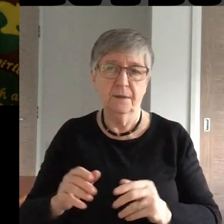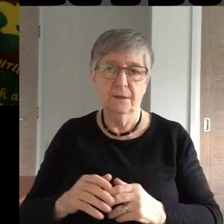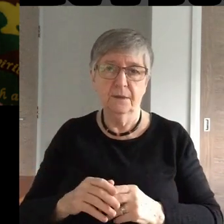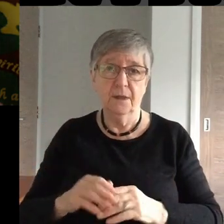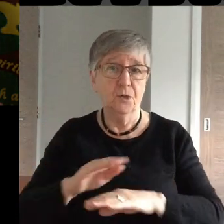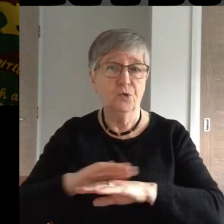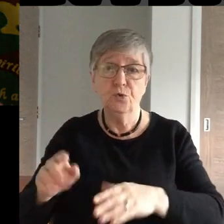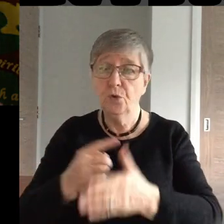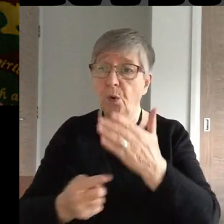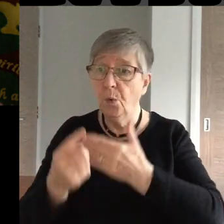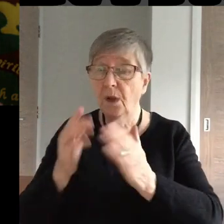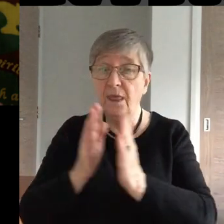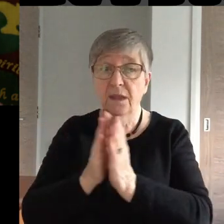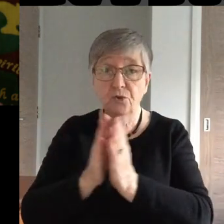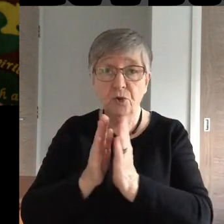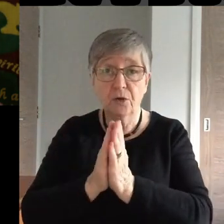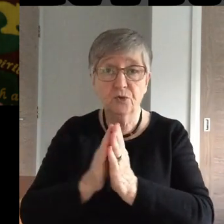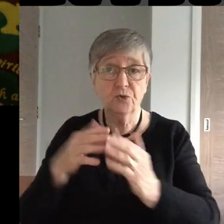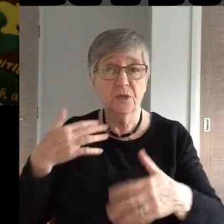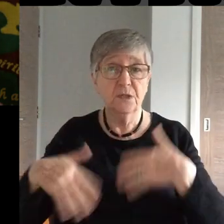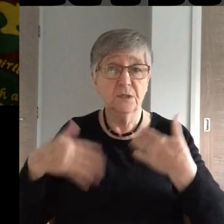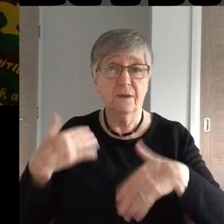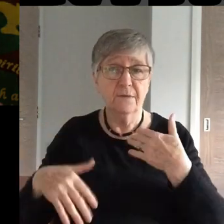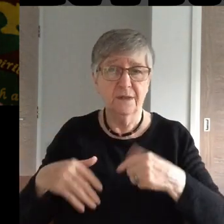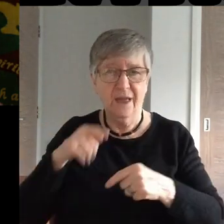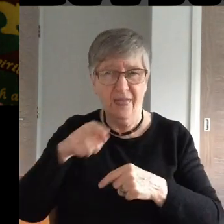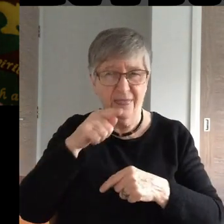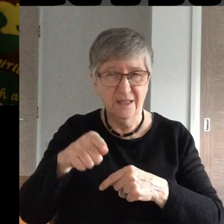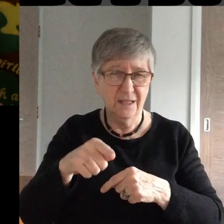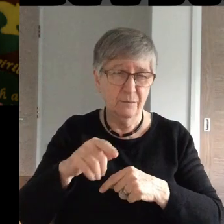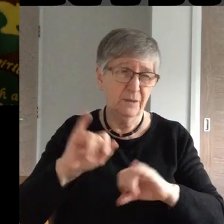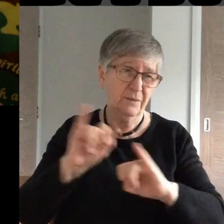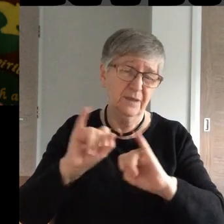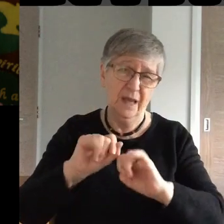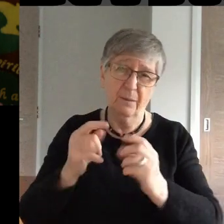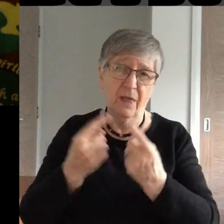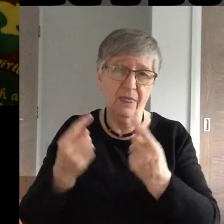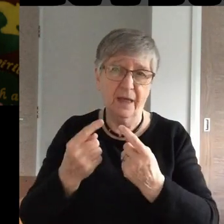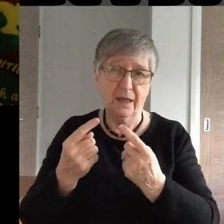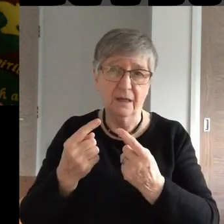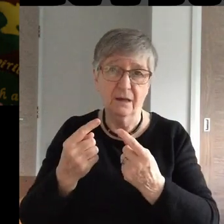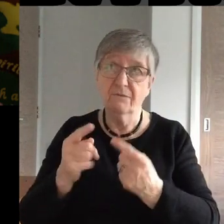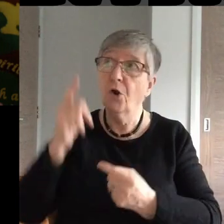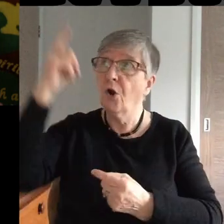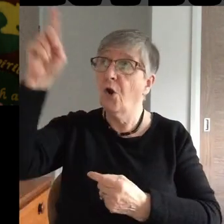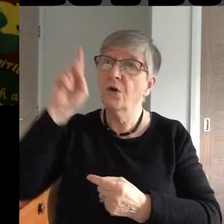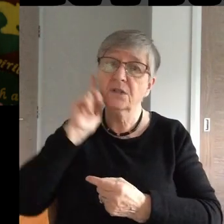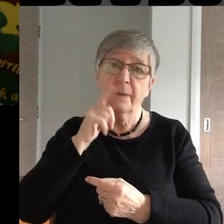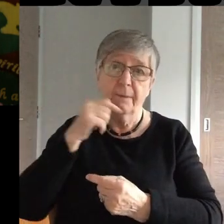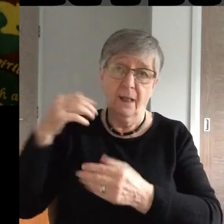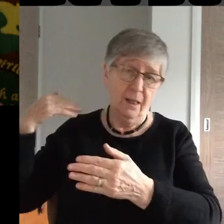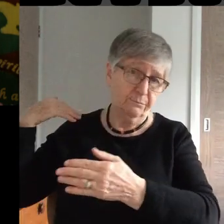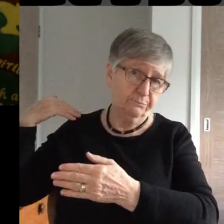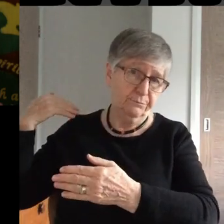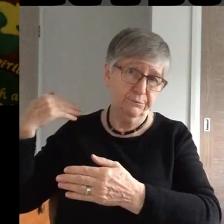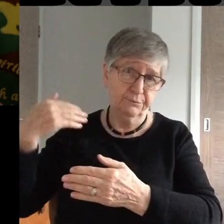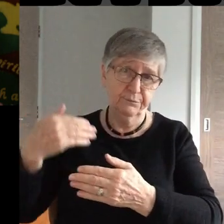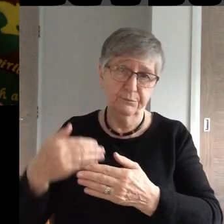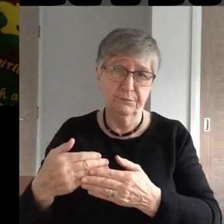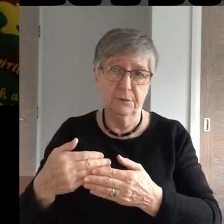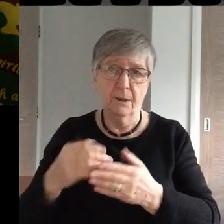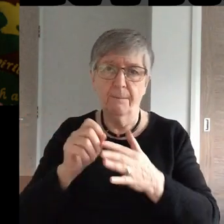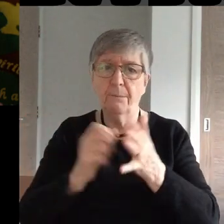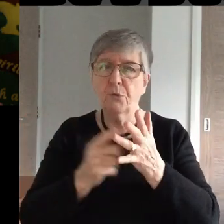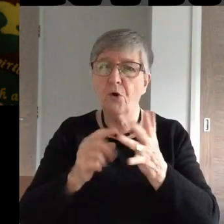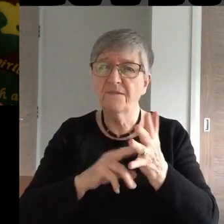And it's not just the church that suffered. This has been a plague at the heart of God's people for eternity. Proverbs 3,